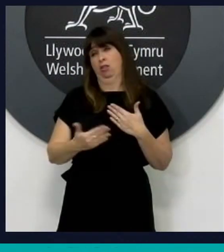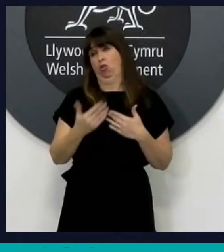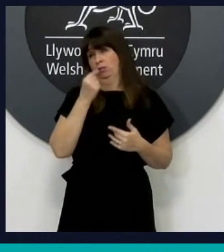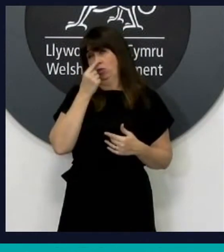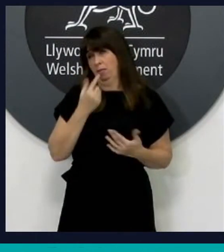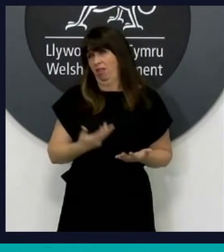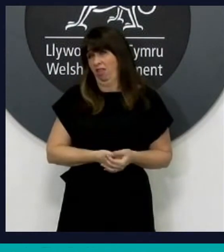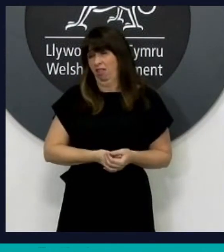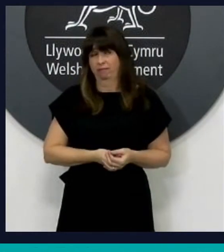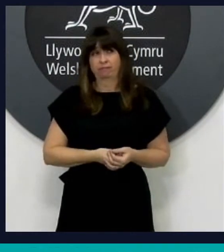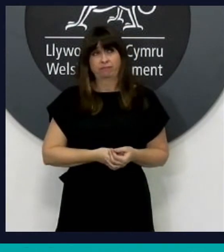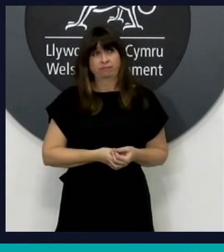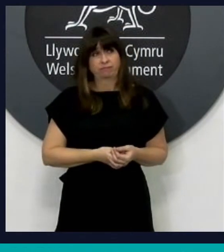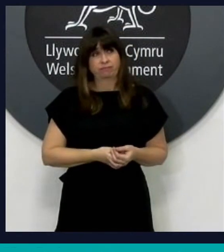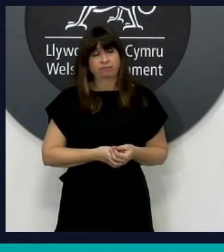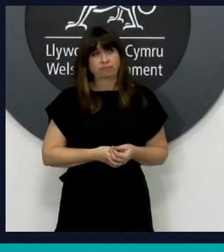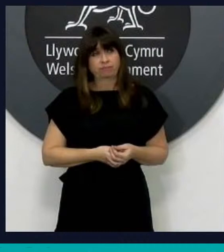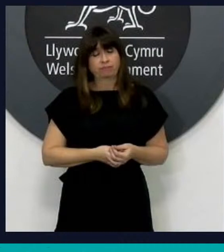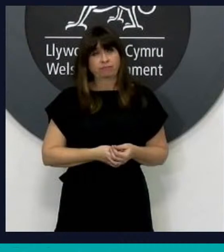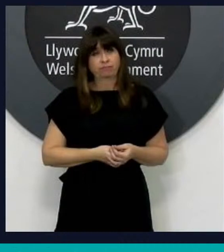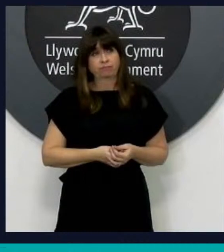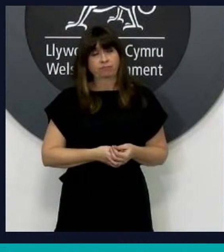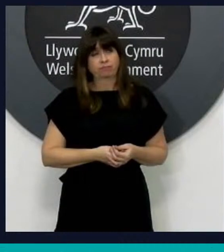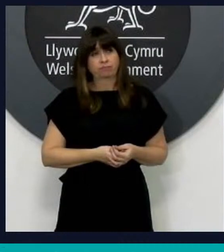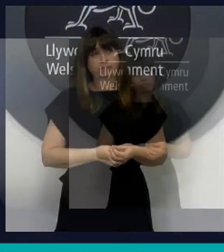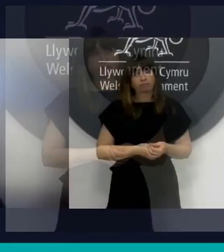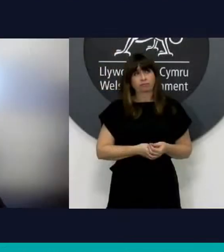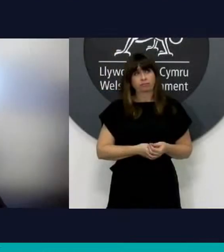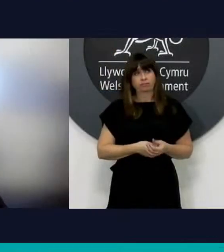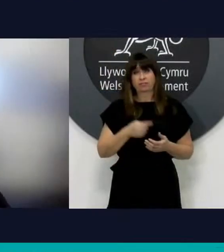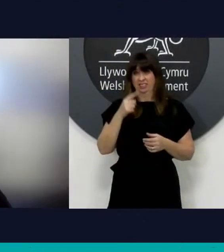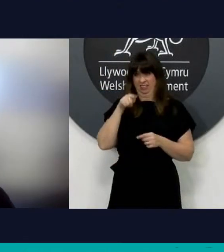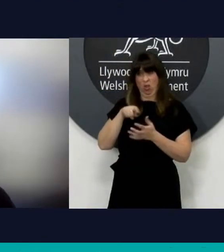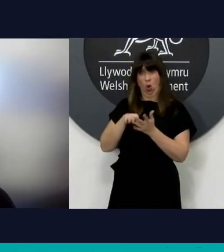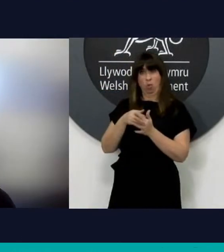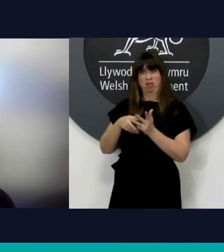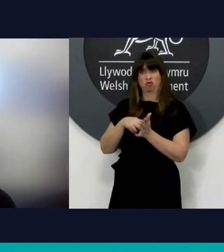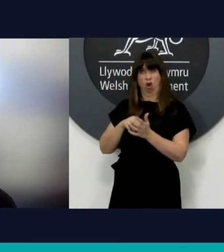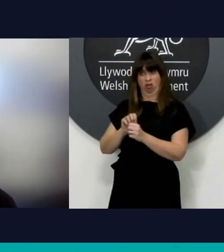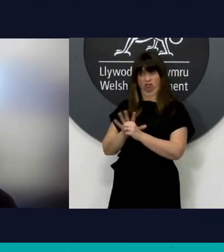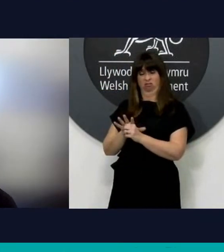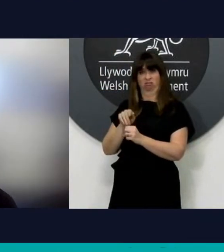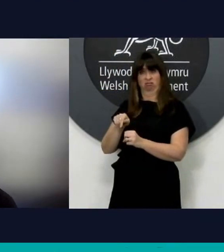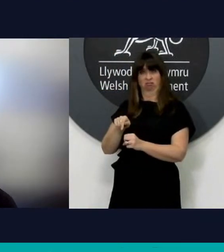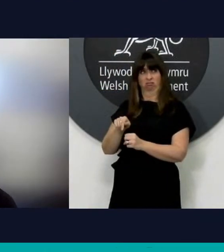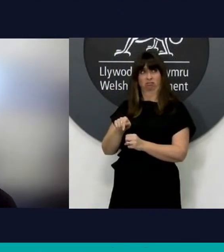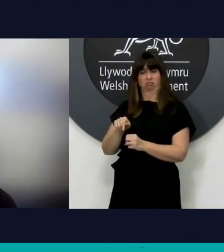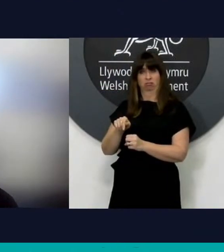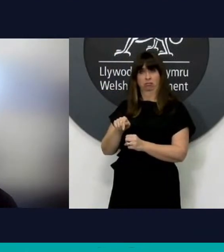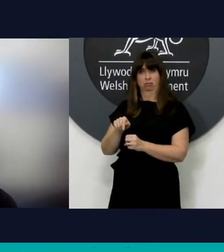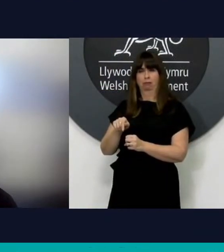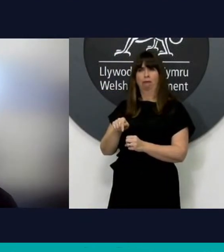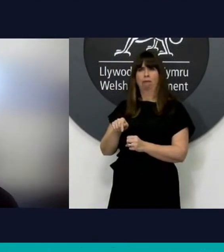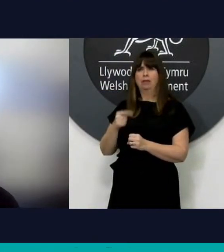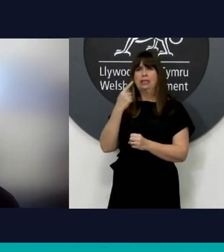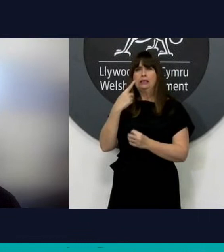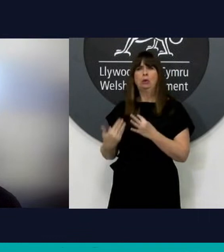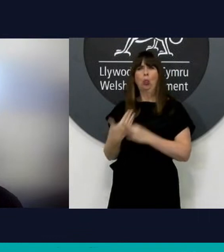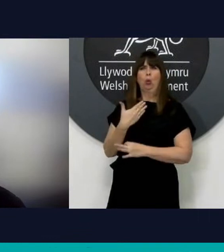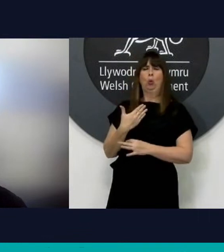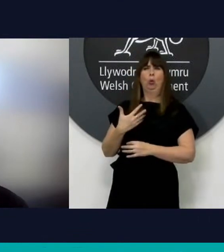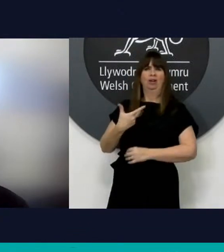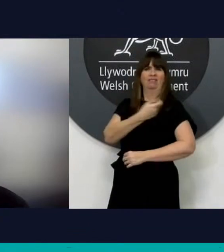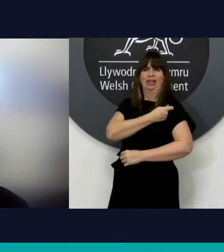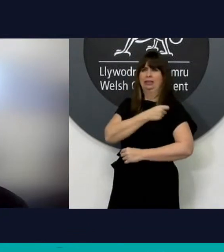Thank you. And I suppose following on from that as well, if the new variant is discovered to be less effective with the vaccine,